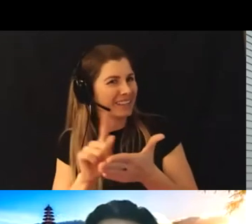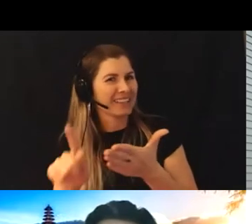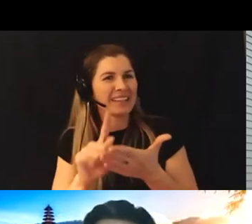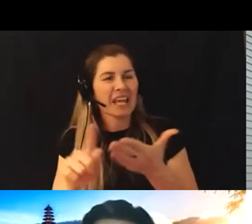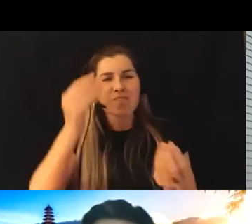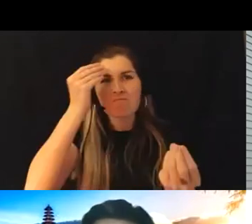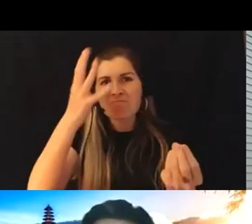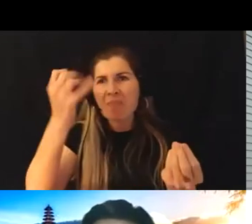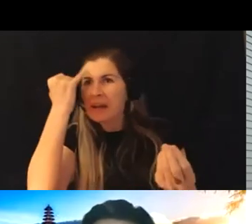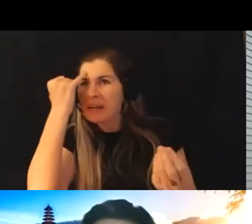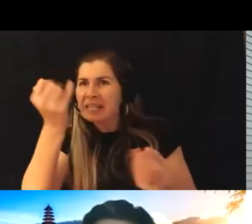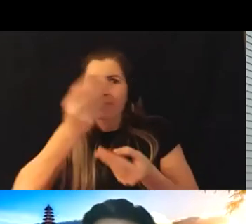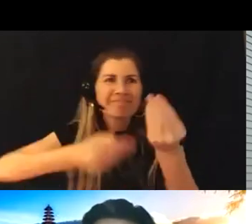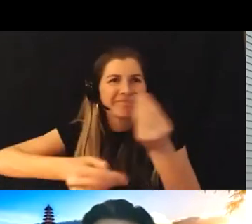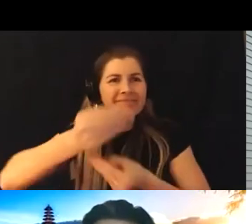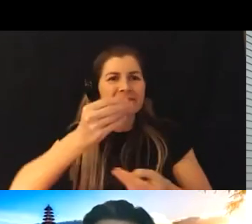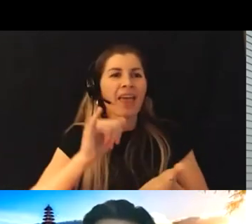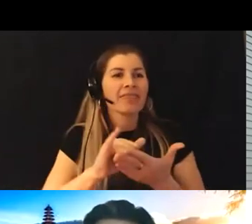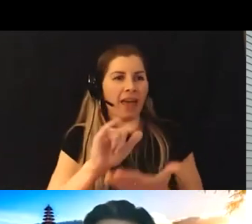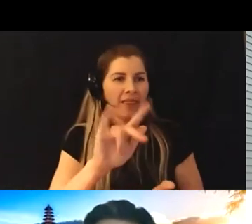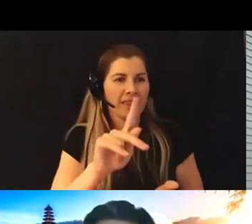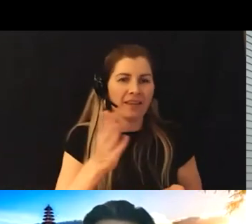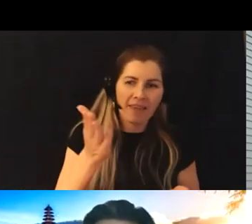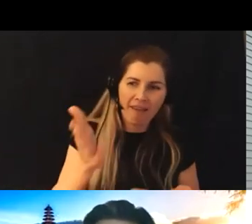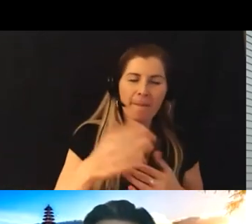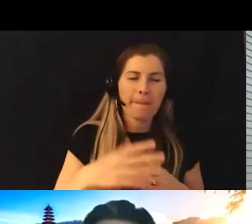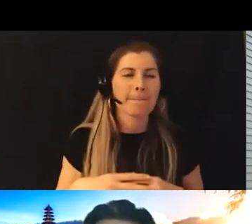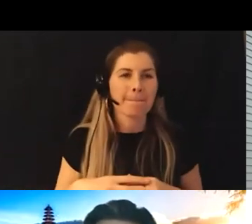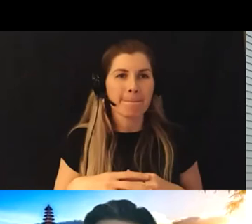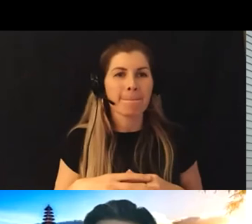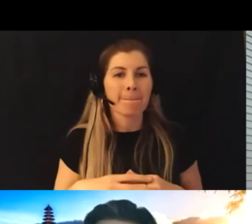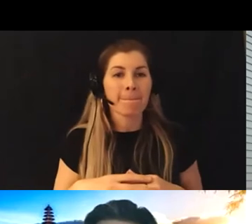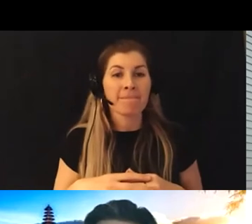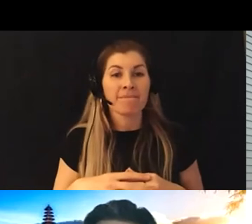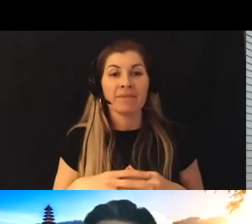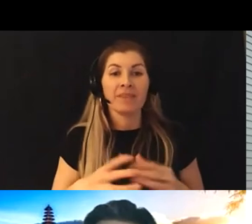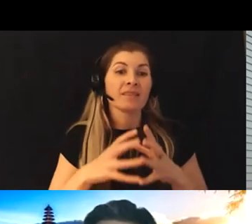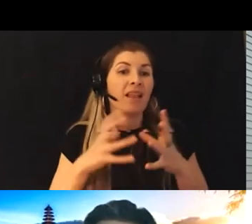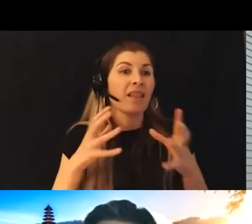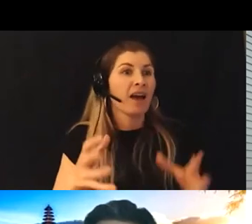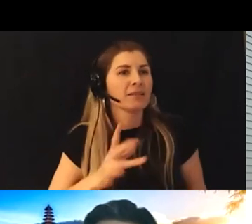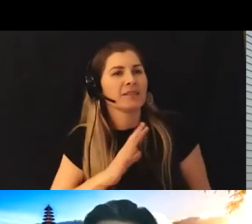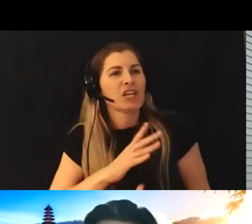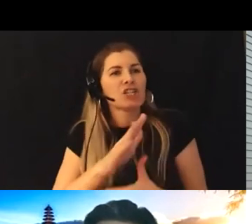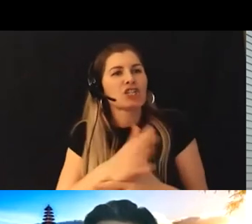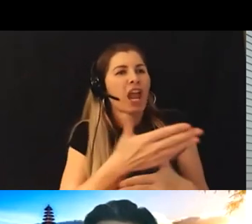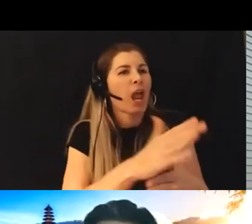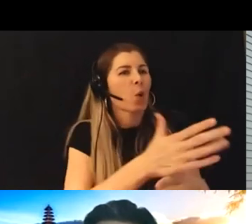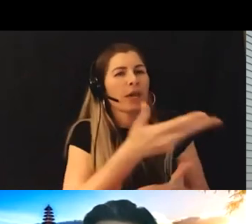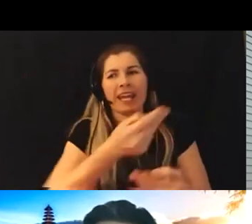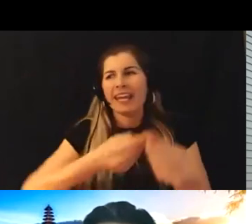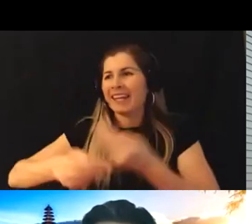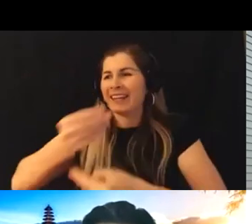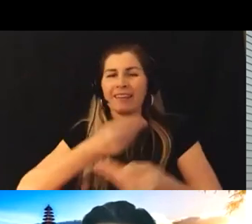ideas and resources. And so that link is in the chat as well. So lots of sharing of resources there. And just